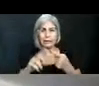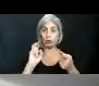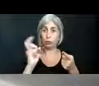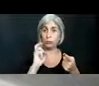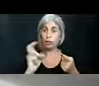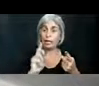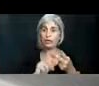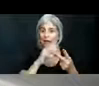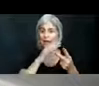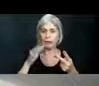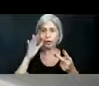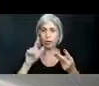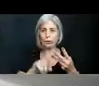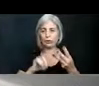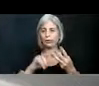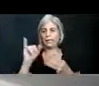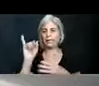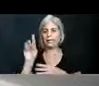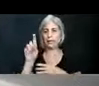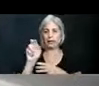agriculture, and industrial processes.